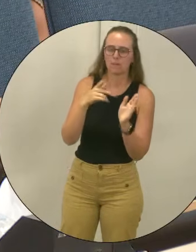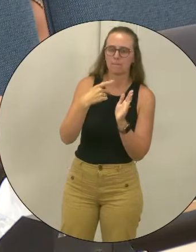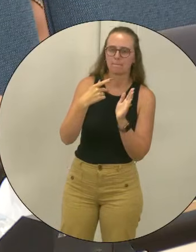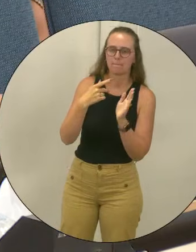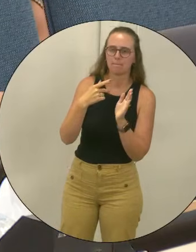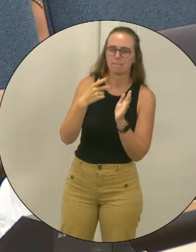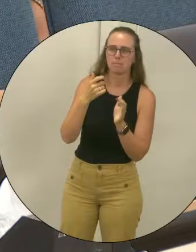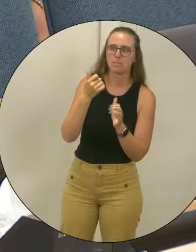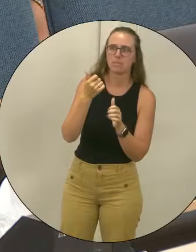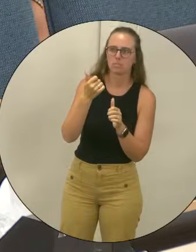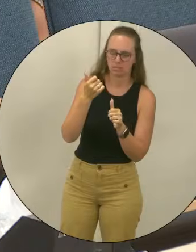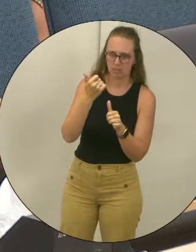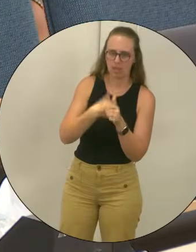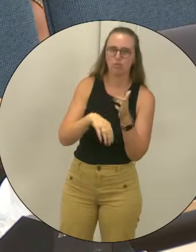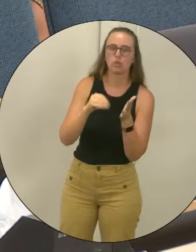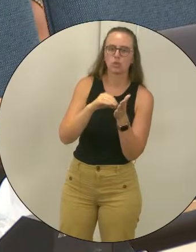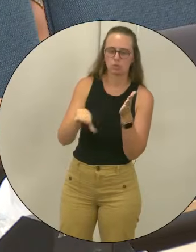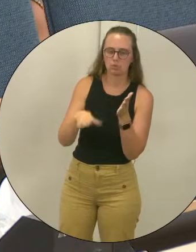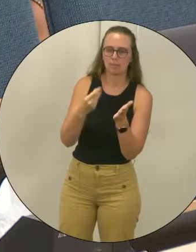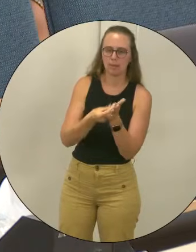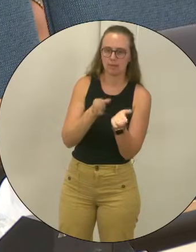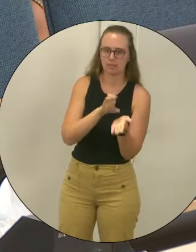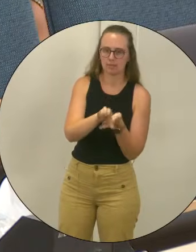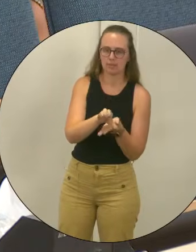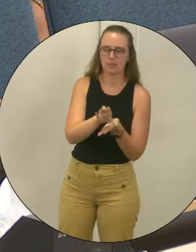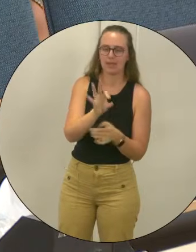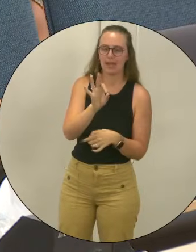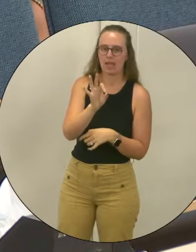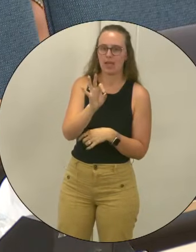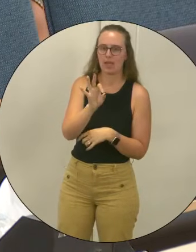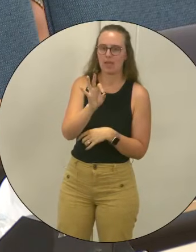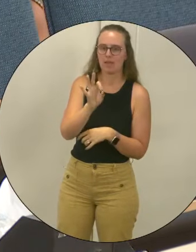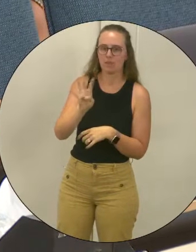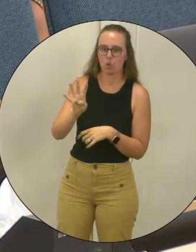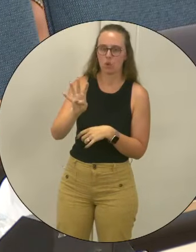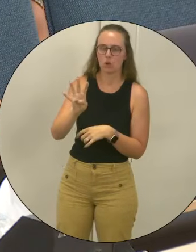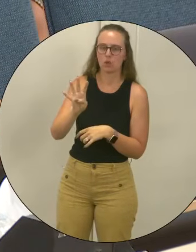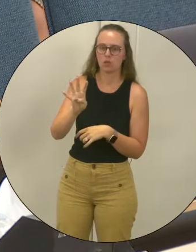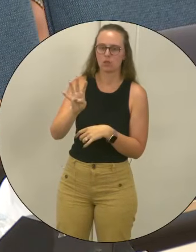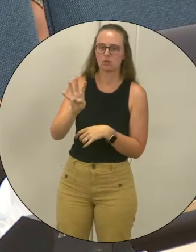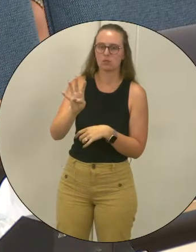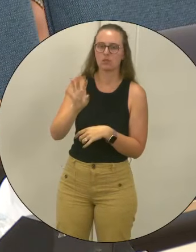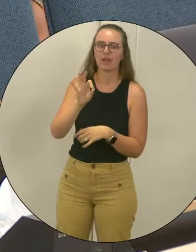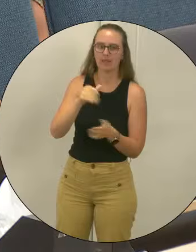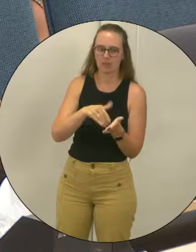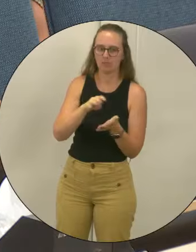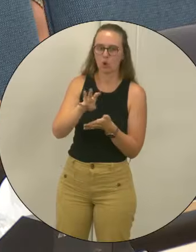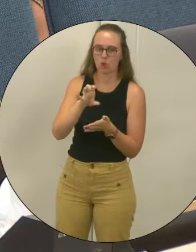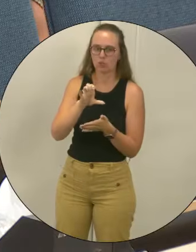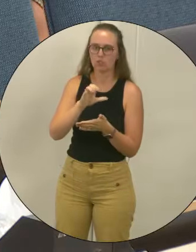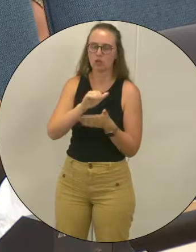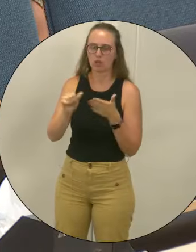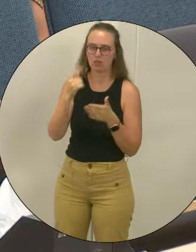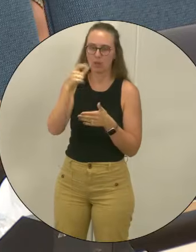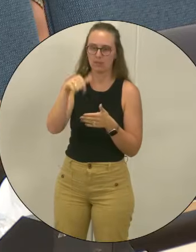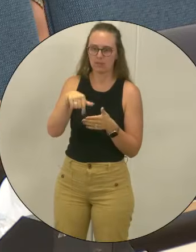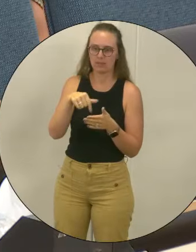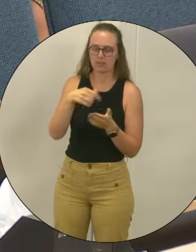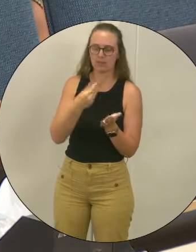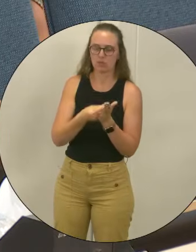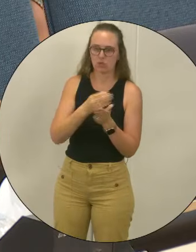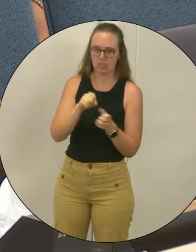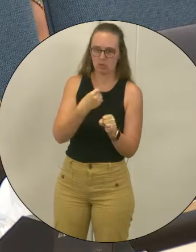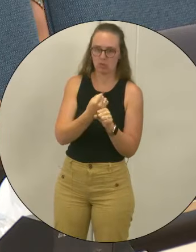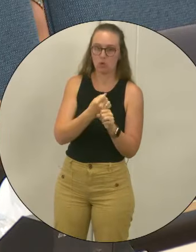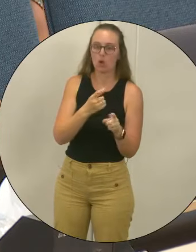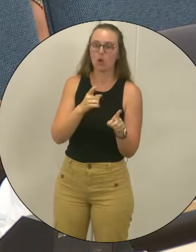per pupil funding an amount of $9,400 $9,400 for this fiscal year, but it